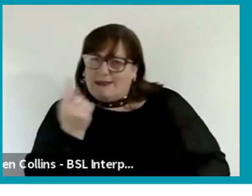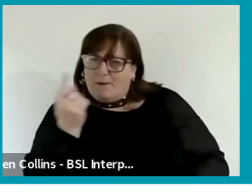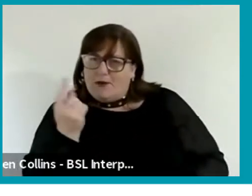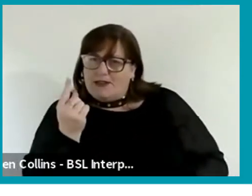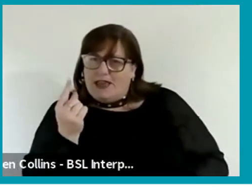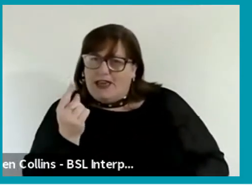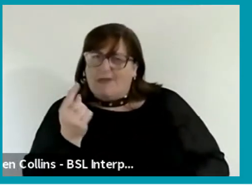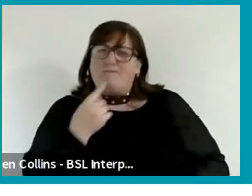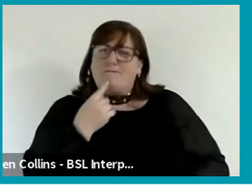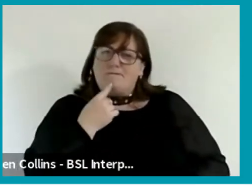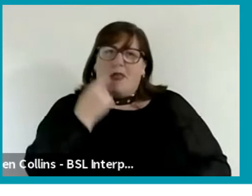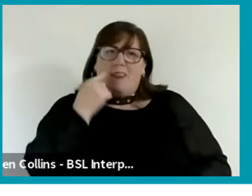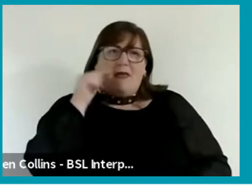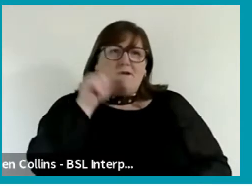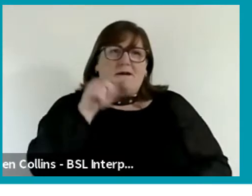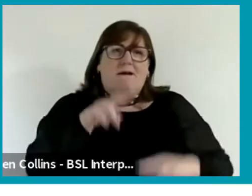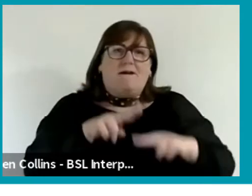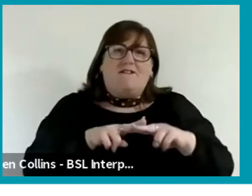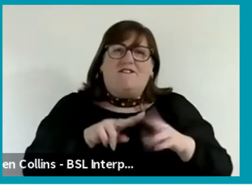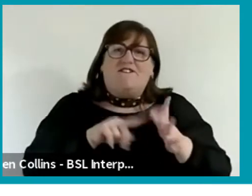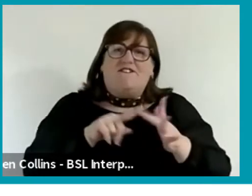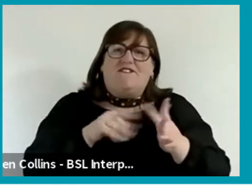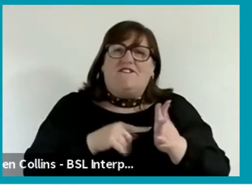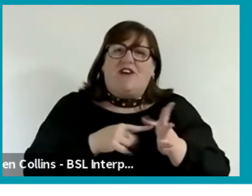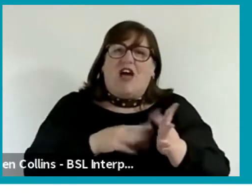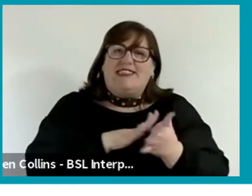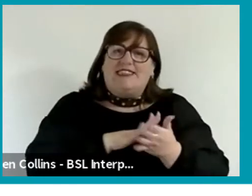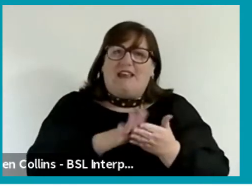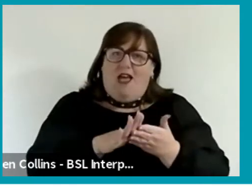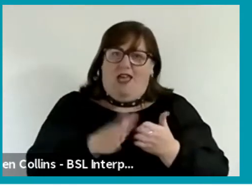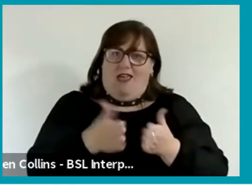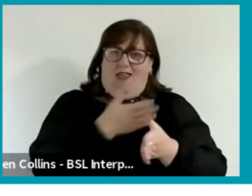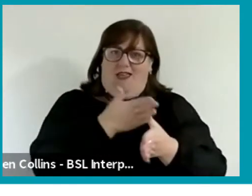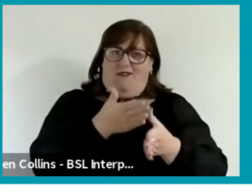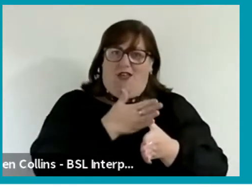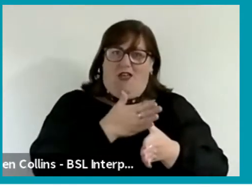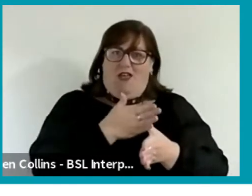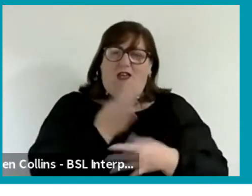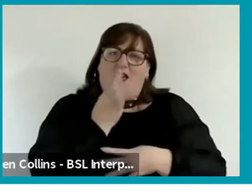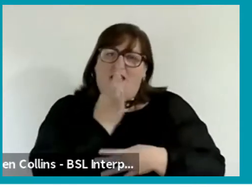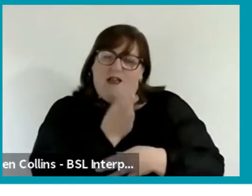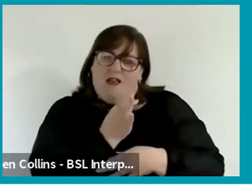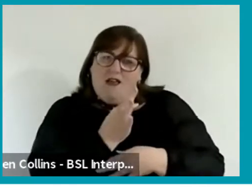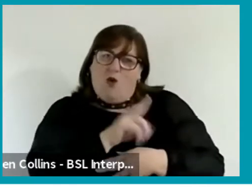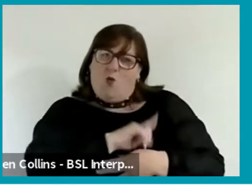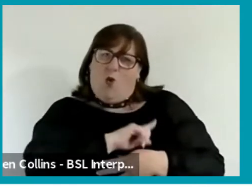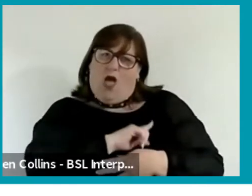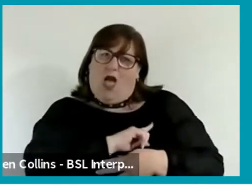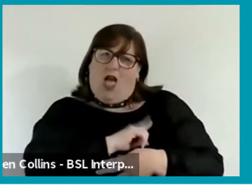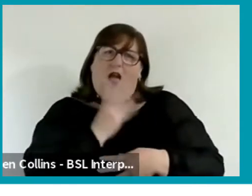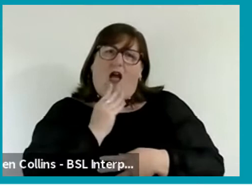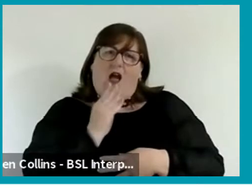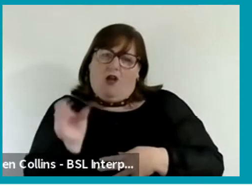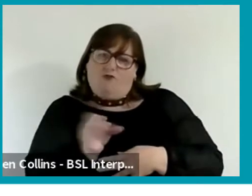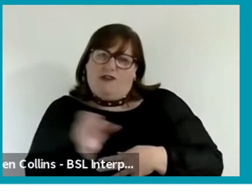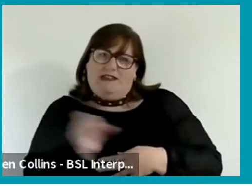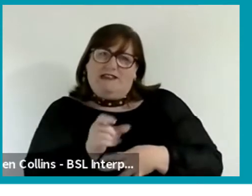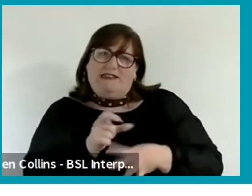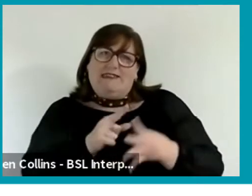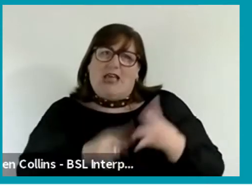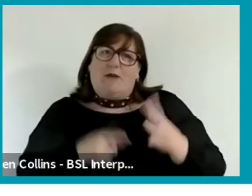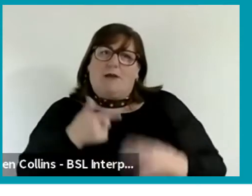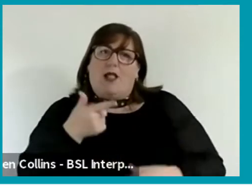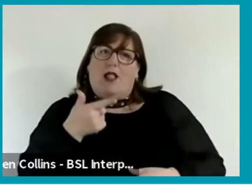up. I'm going to ask you the all important question, why is hiring disabled candidates important to OSTC?